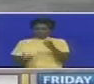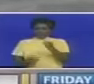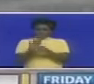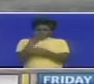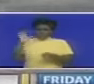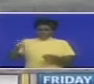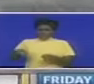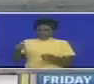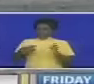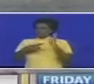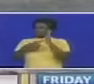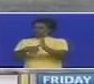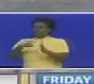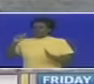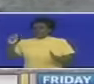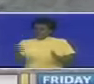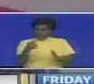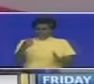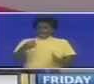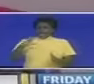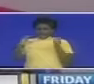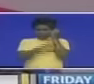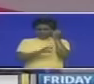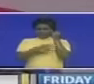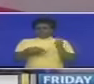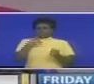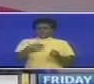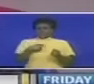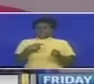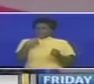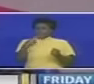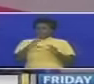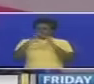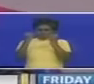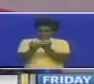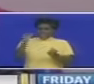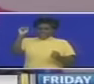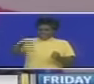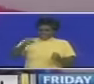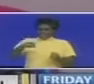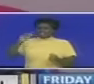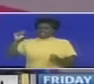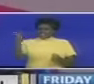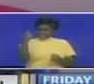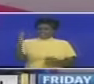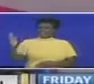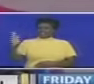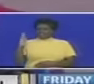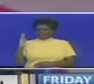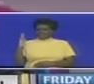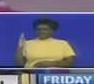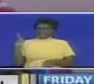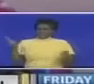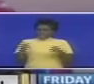will showcase Kenya as the country to visit in the region. We need to convince the world that yes, it's safe to come to Kenya. Kenya is still